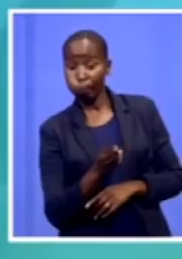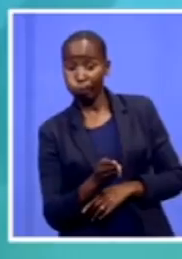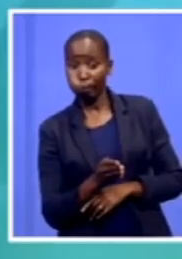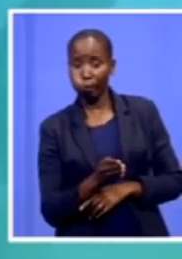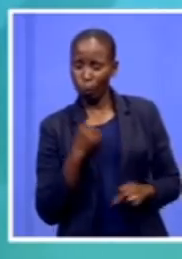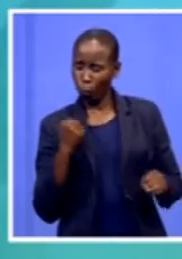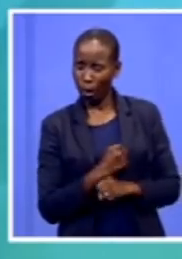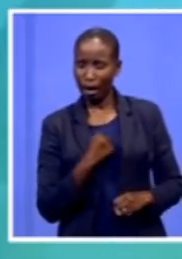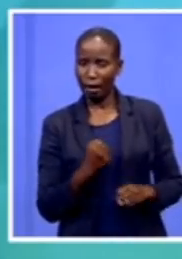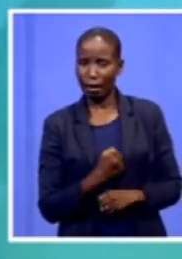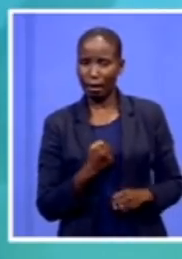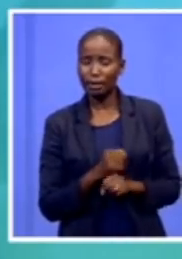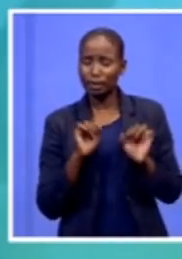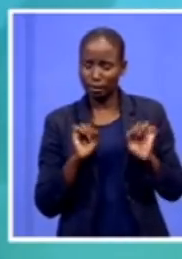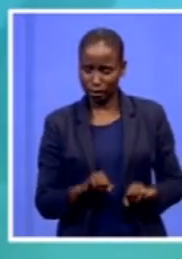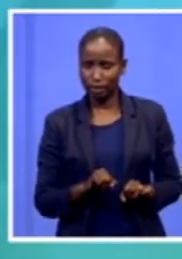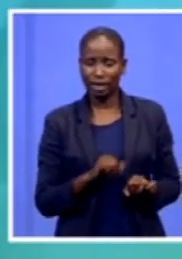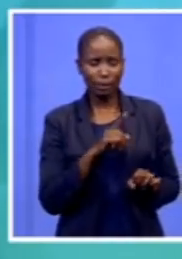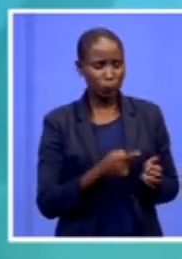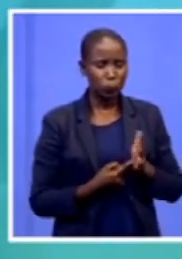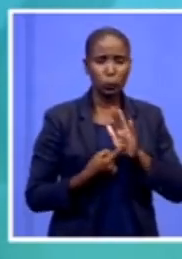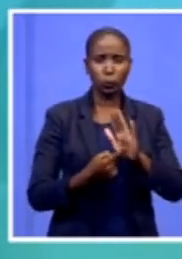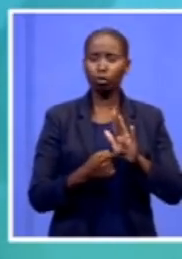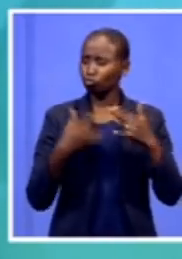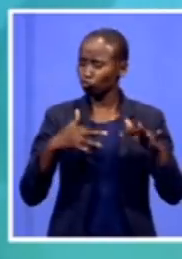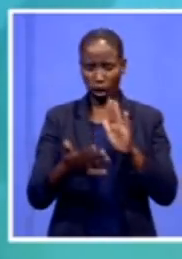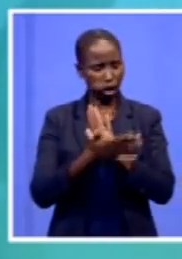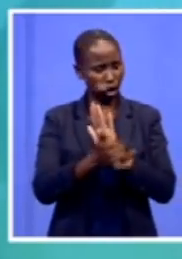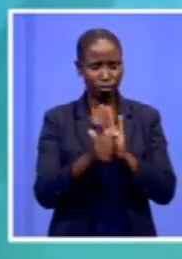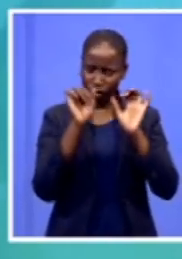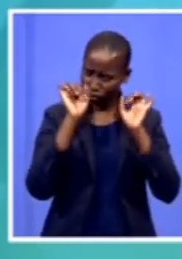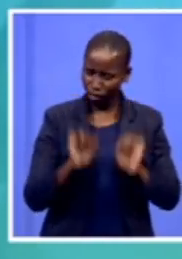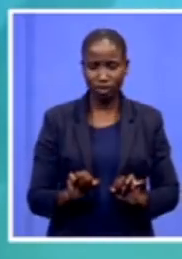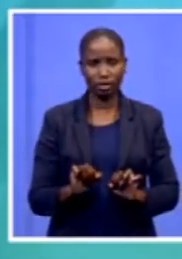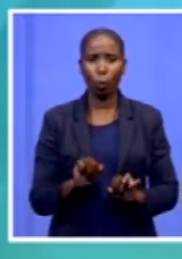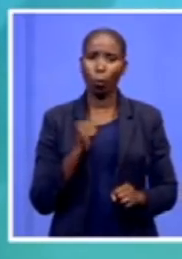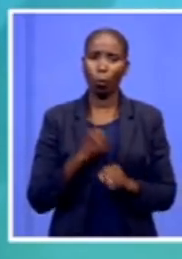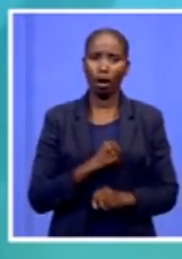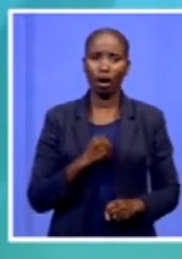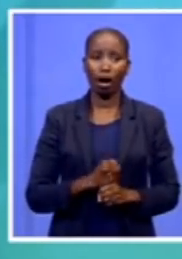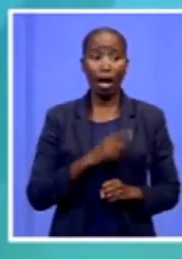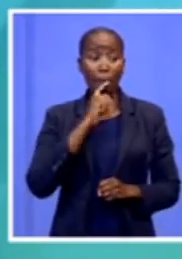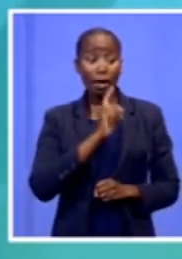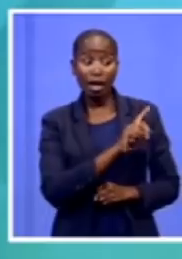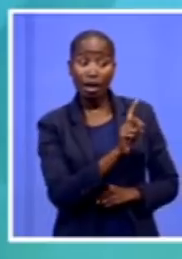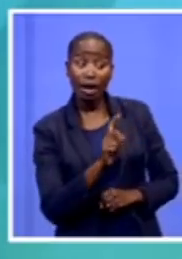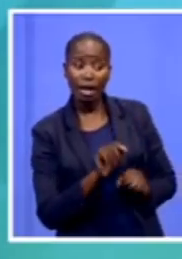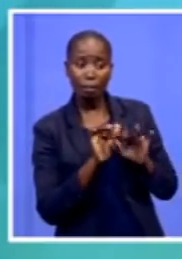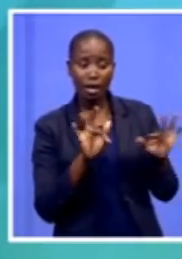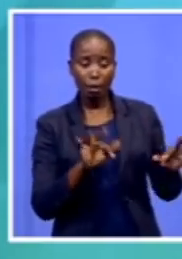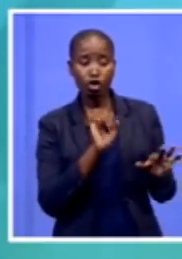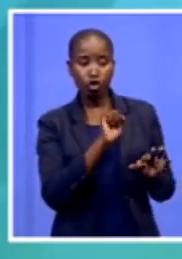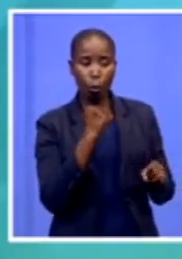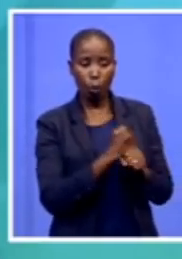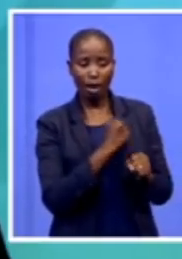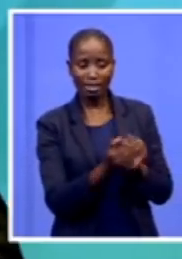demonstrating enormous capability. And those are the people whose energy we need to unleash, because they are willing,